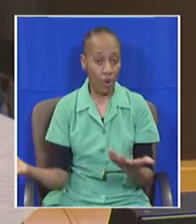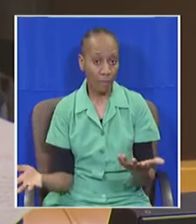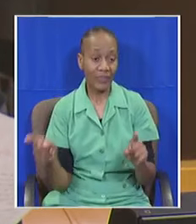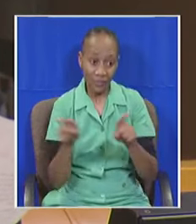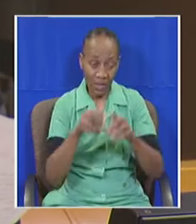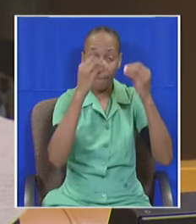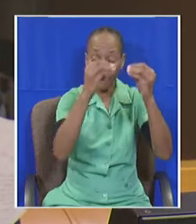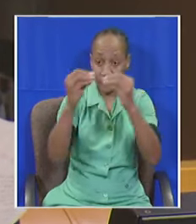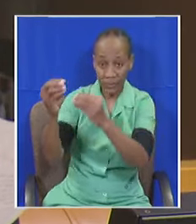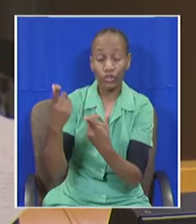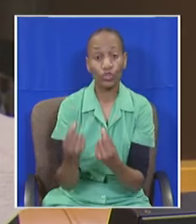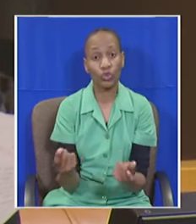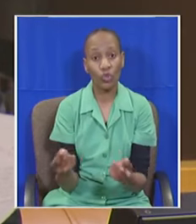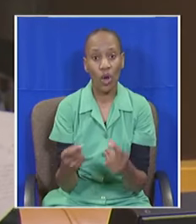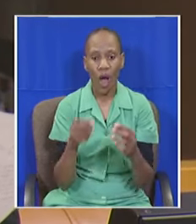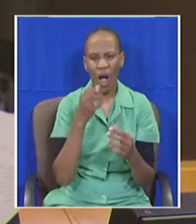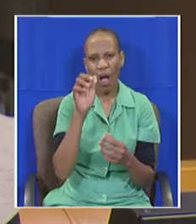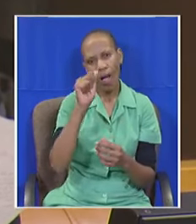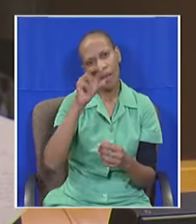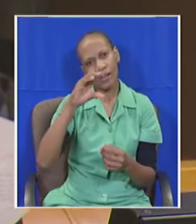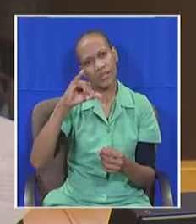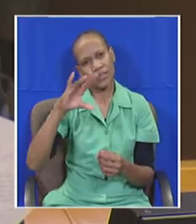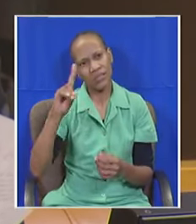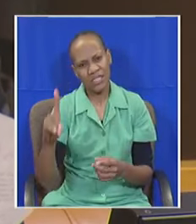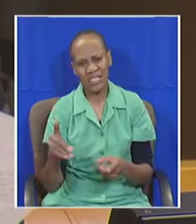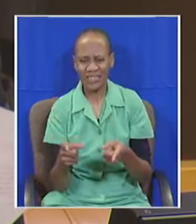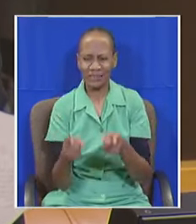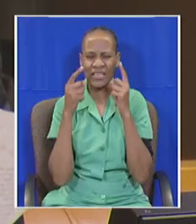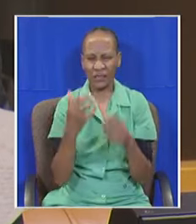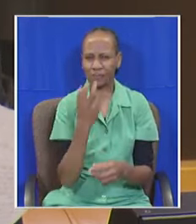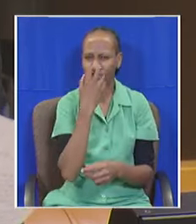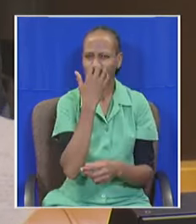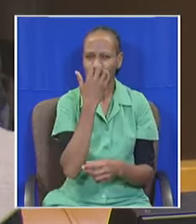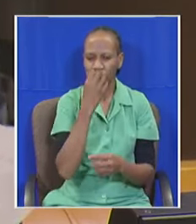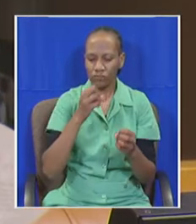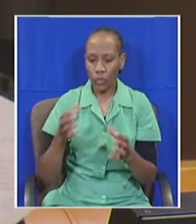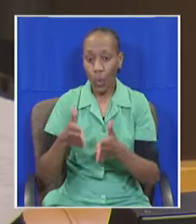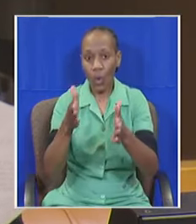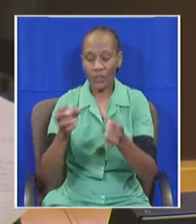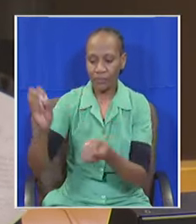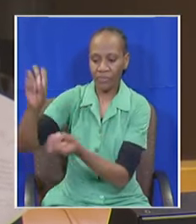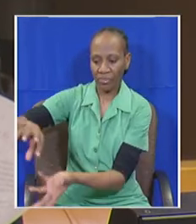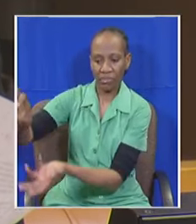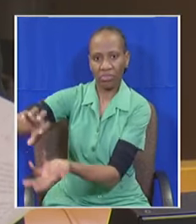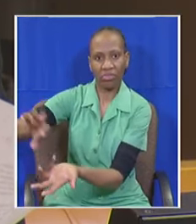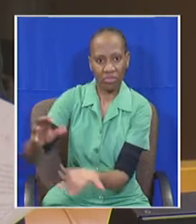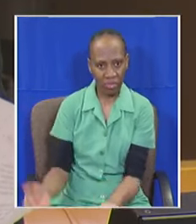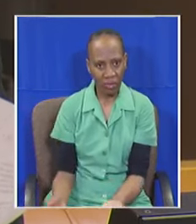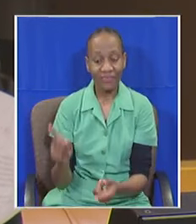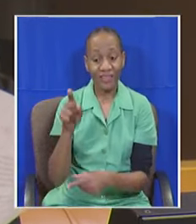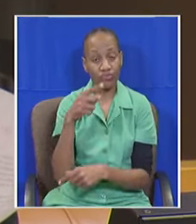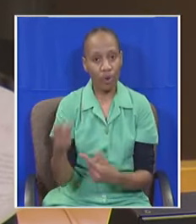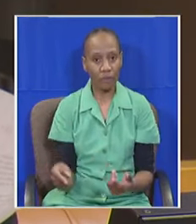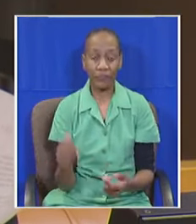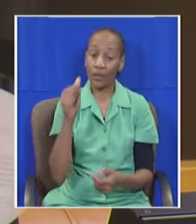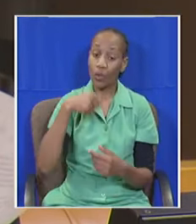industries that dispose of acids and other dangerous chemicals into streams of water. ANC urges all South Africans